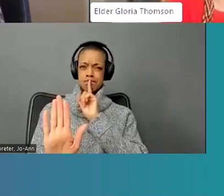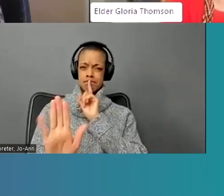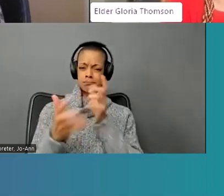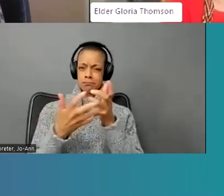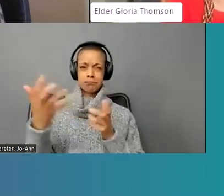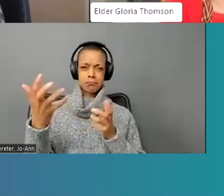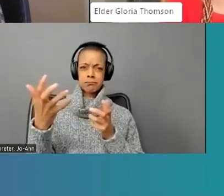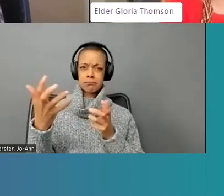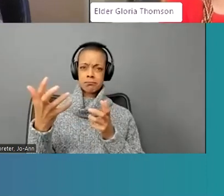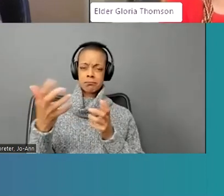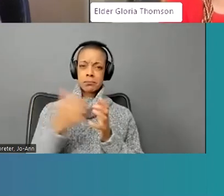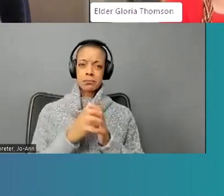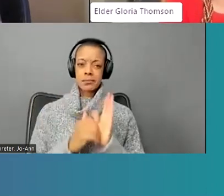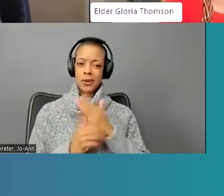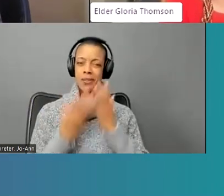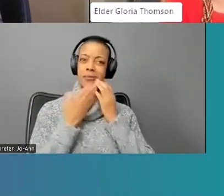because of our values.